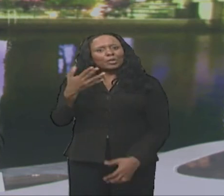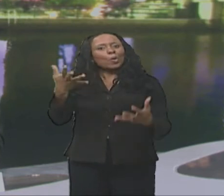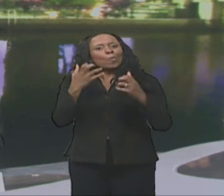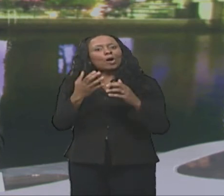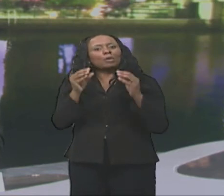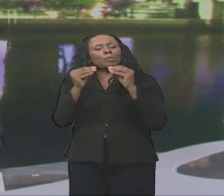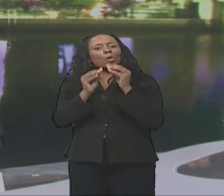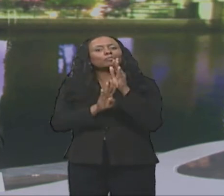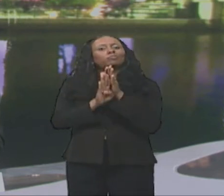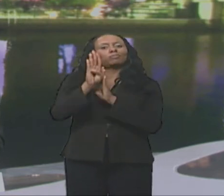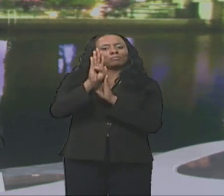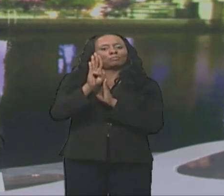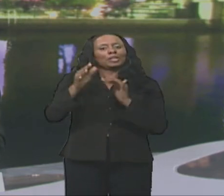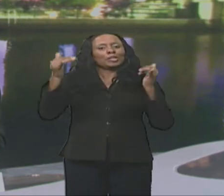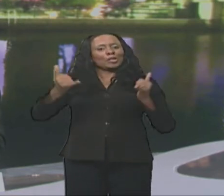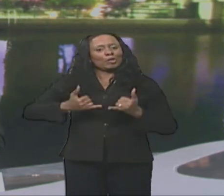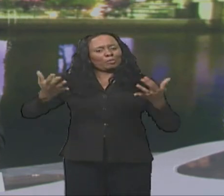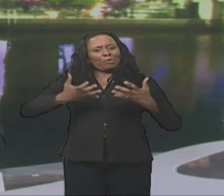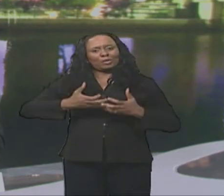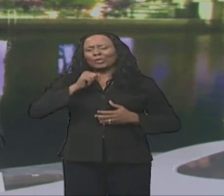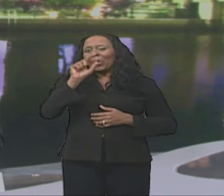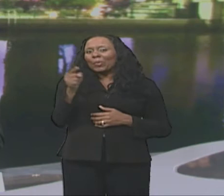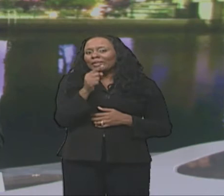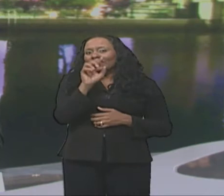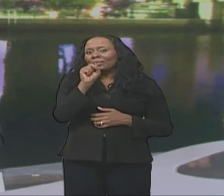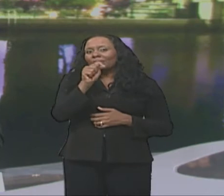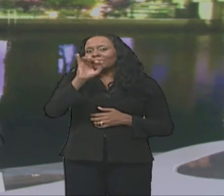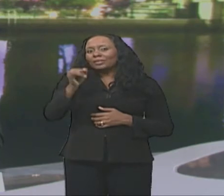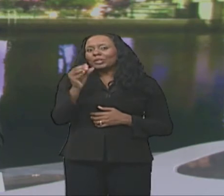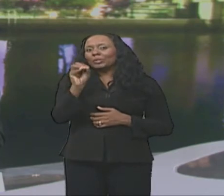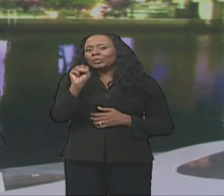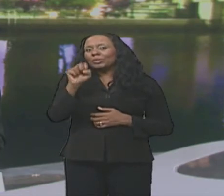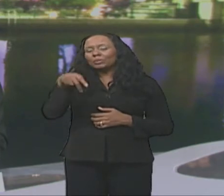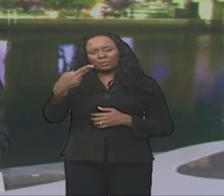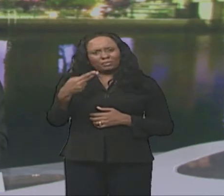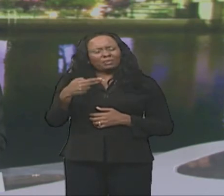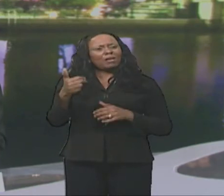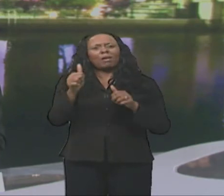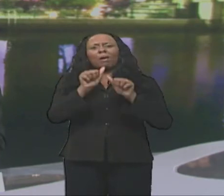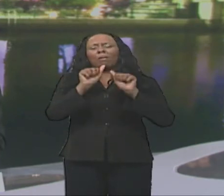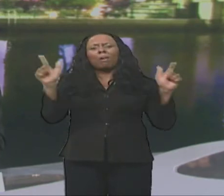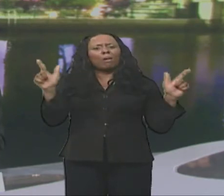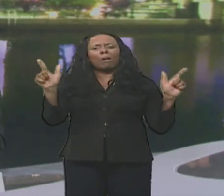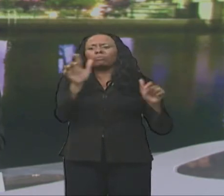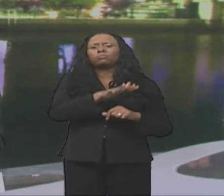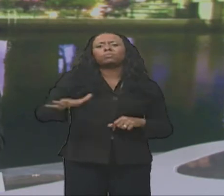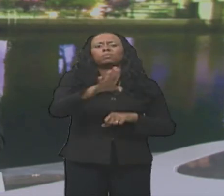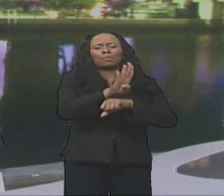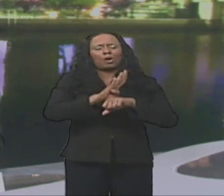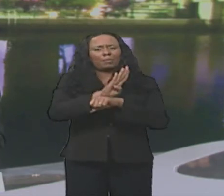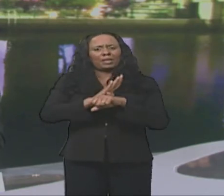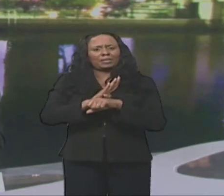there's now an open invitation to anyone to bring their big kites and fly them next year. It comes after a group of St.